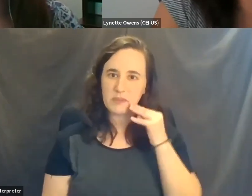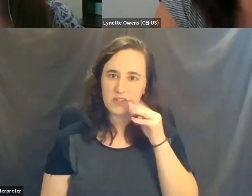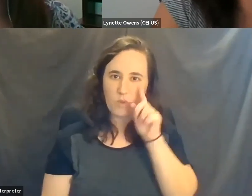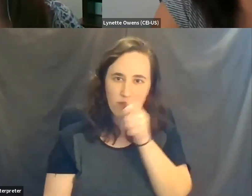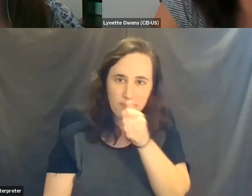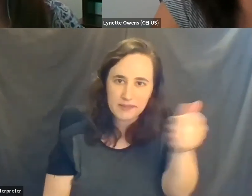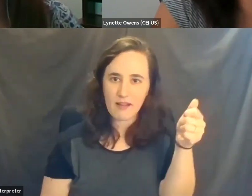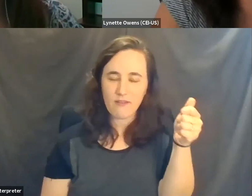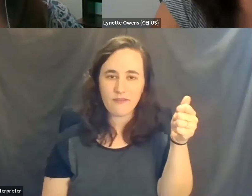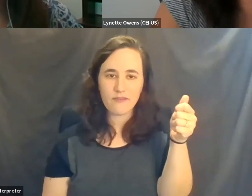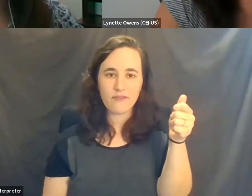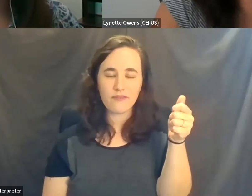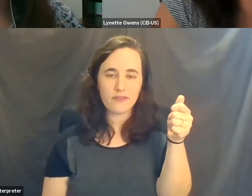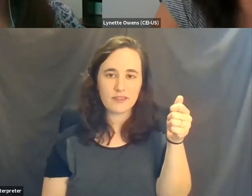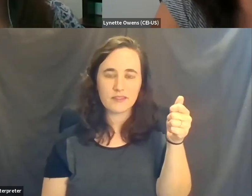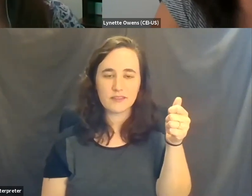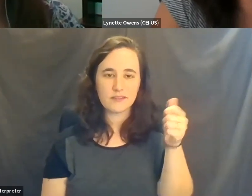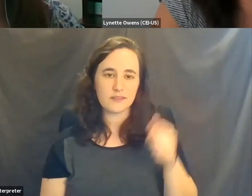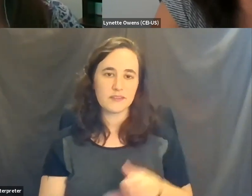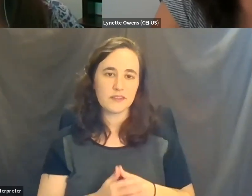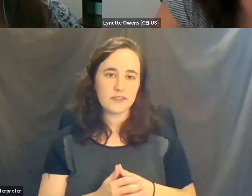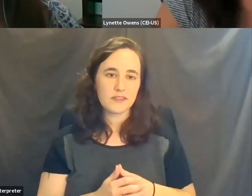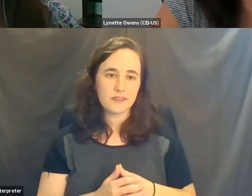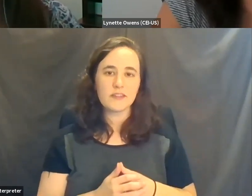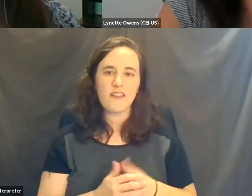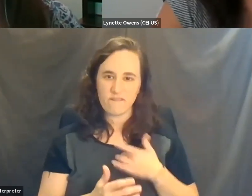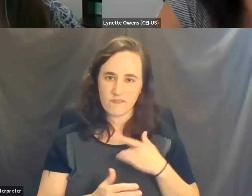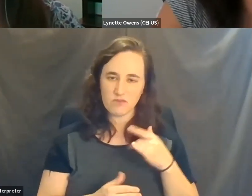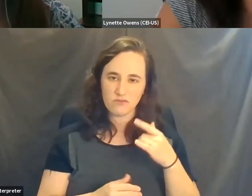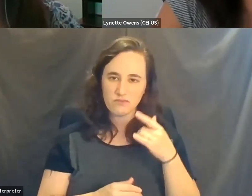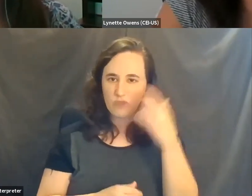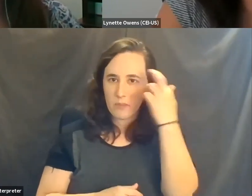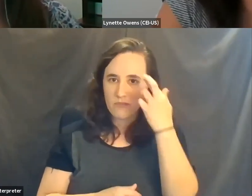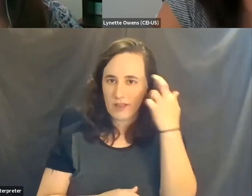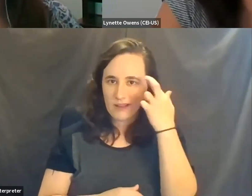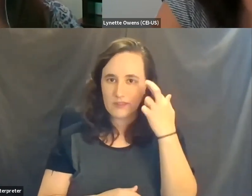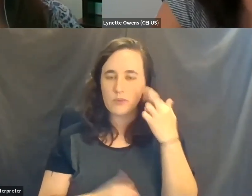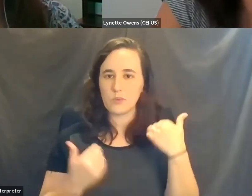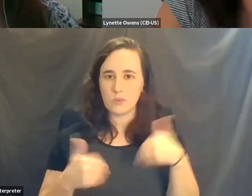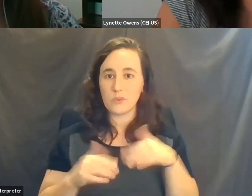tools we knew we were going to use as a participant, as a learner. And I do think